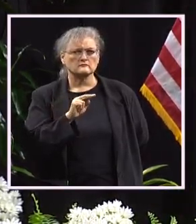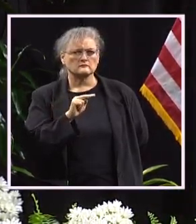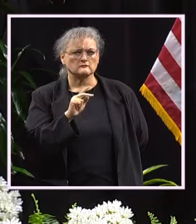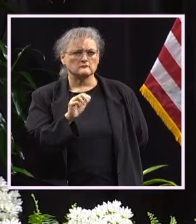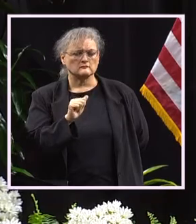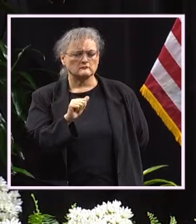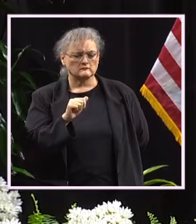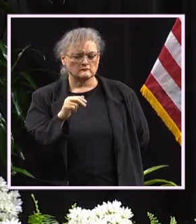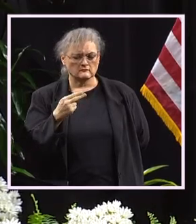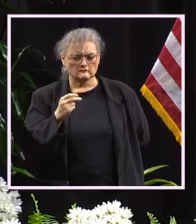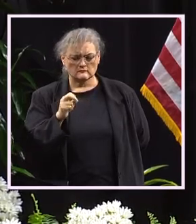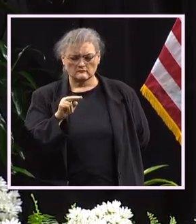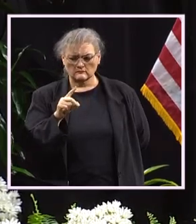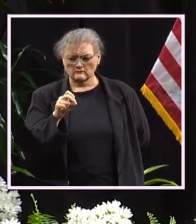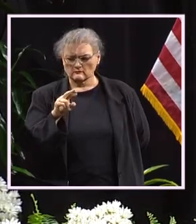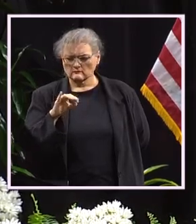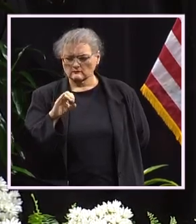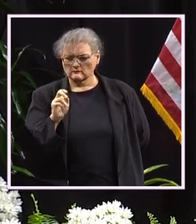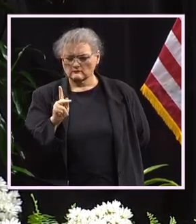Andrick, Cum Laude.